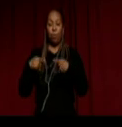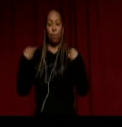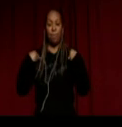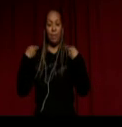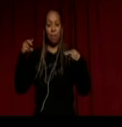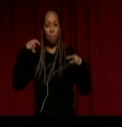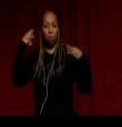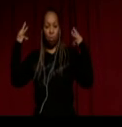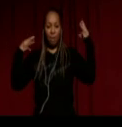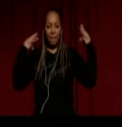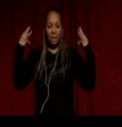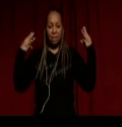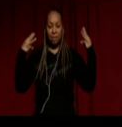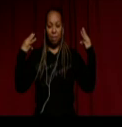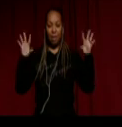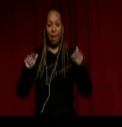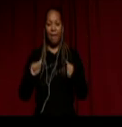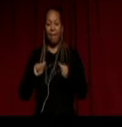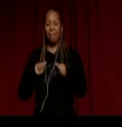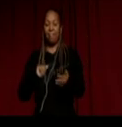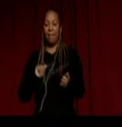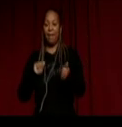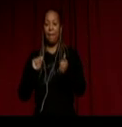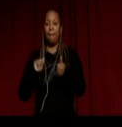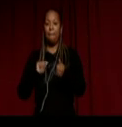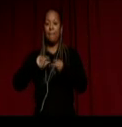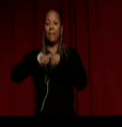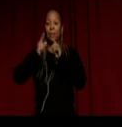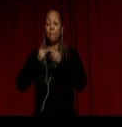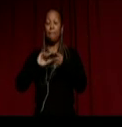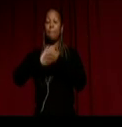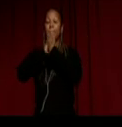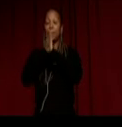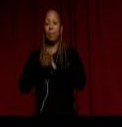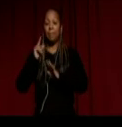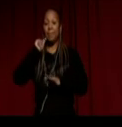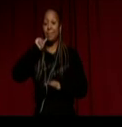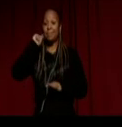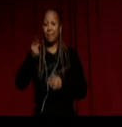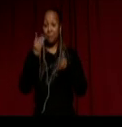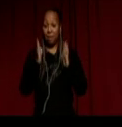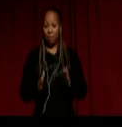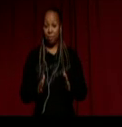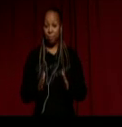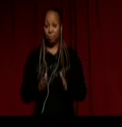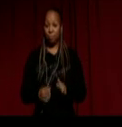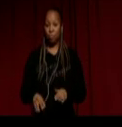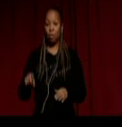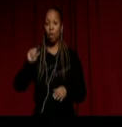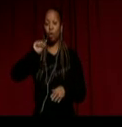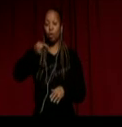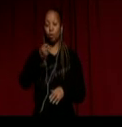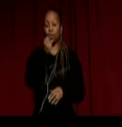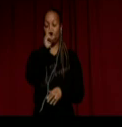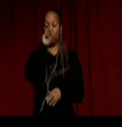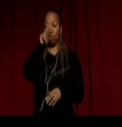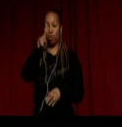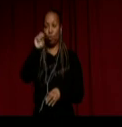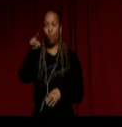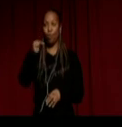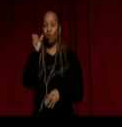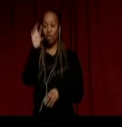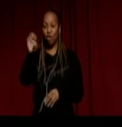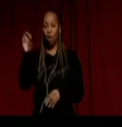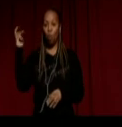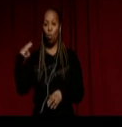actually oversteps their authority and becomes a dictator. George Washington was asked and cajoled to try to go into